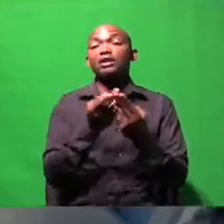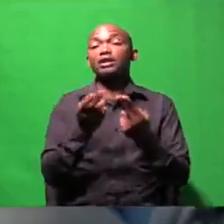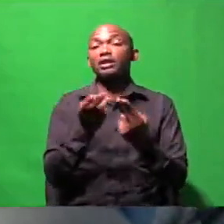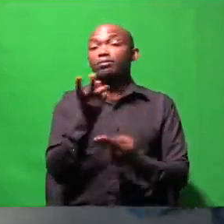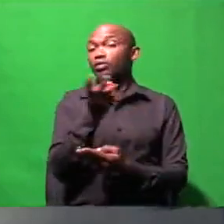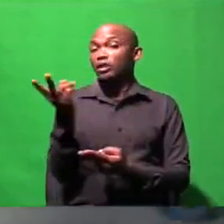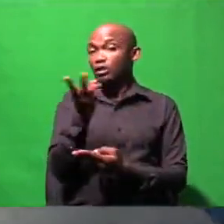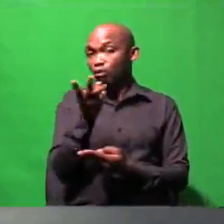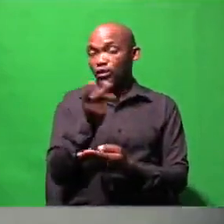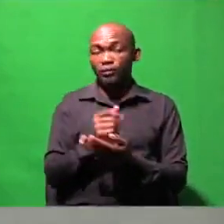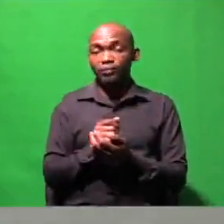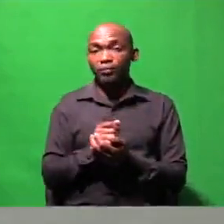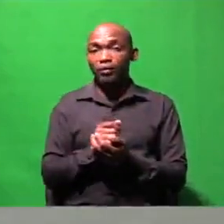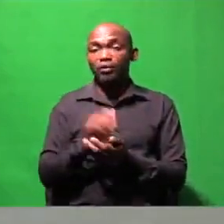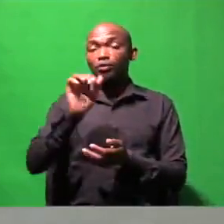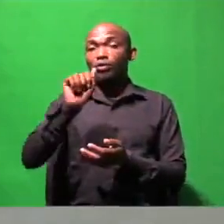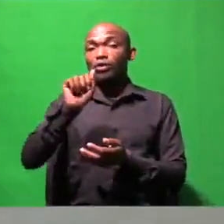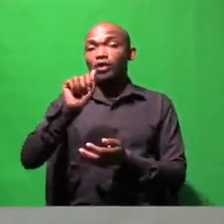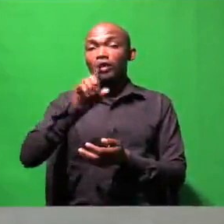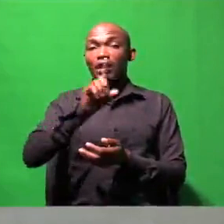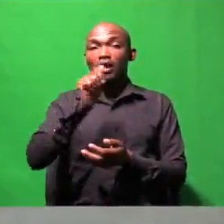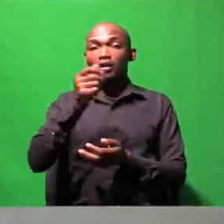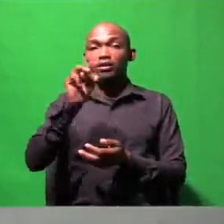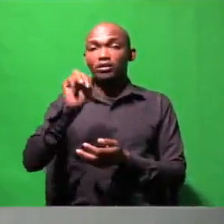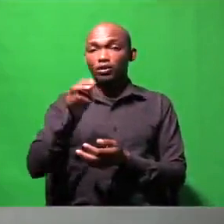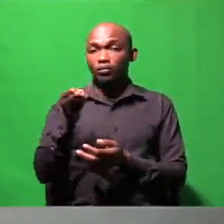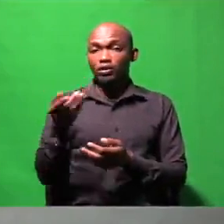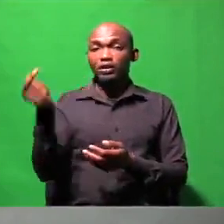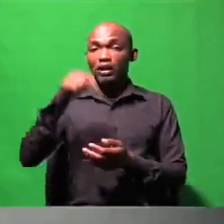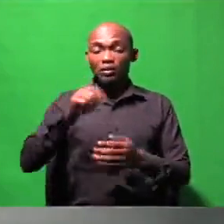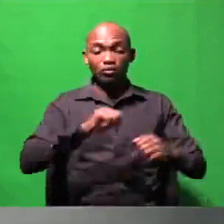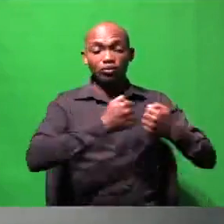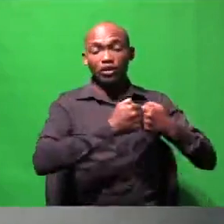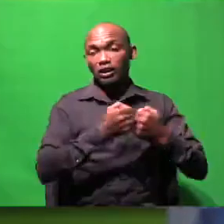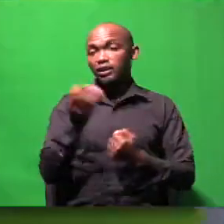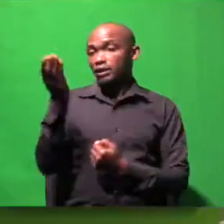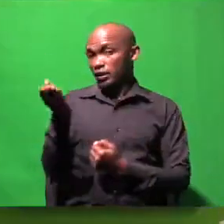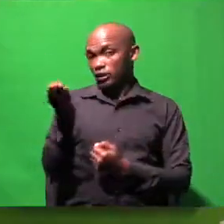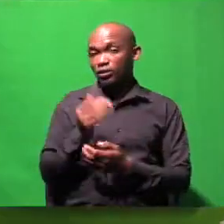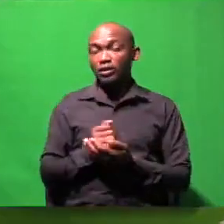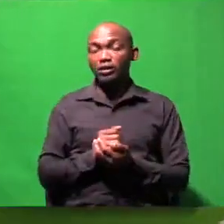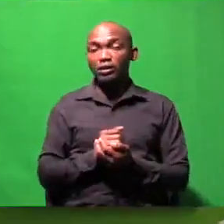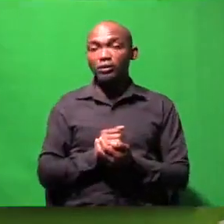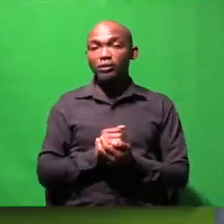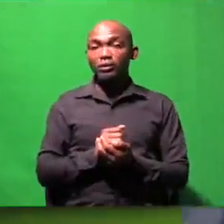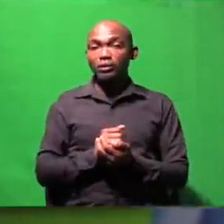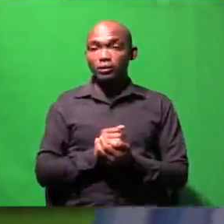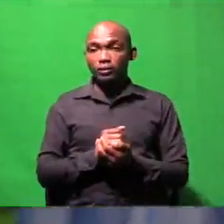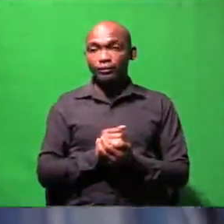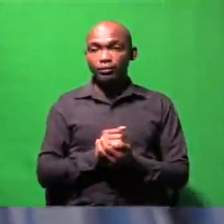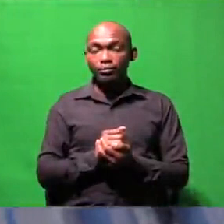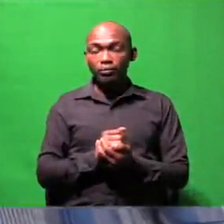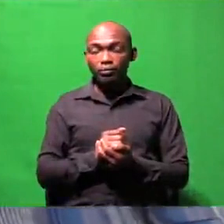fifth postulate of Dalton atomic theory. The statement says atom may combine in any ratio. This one is